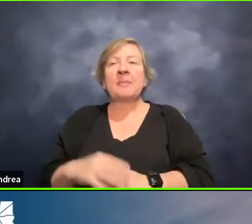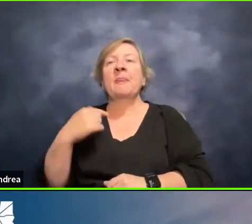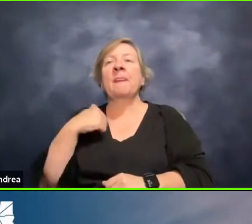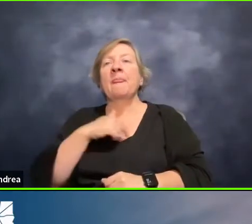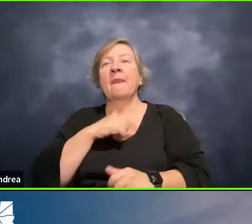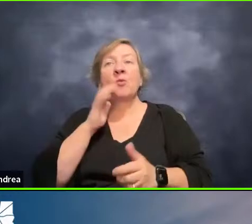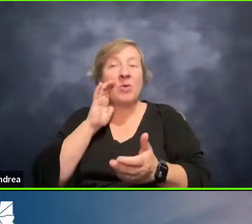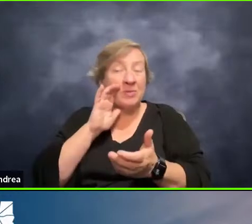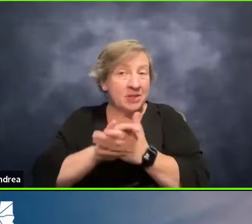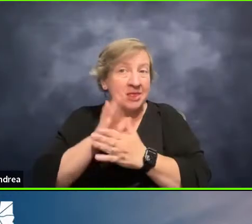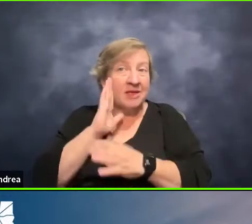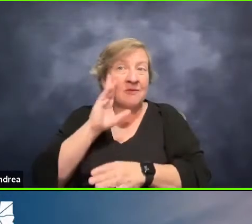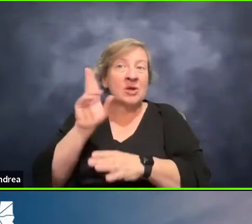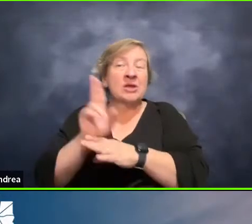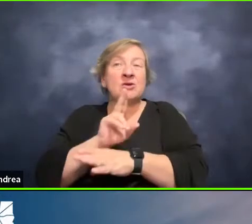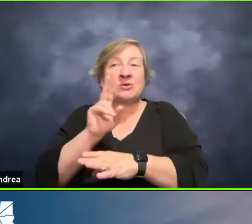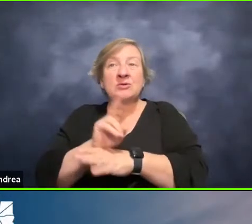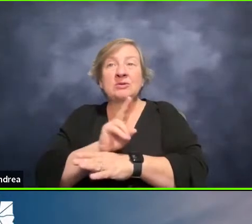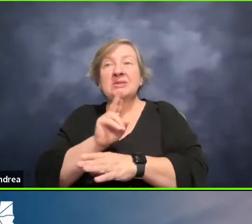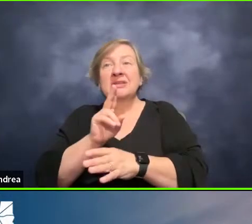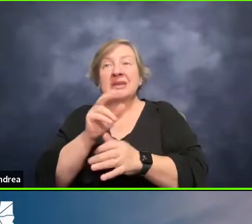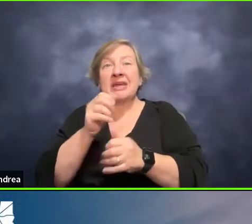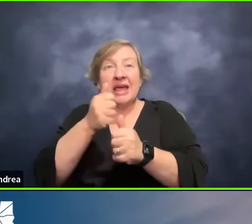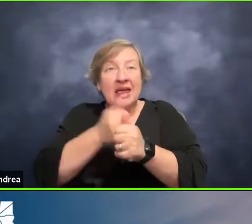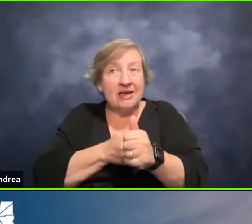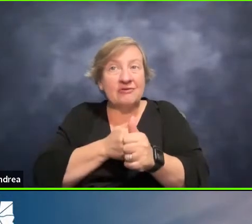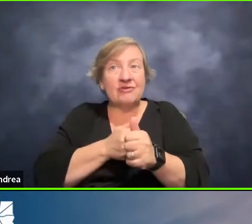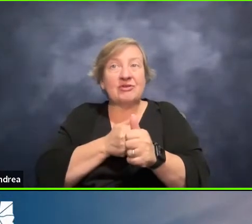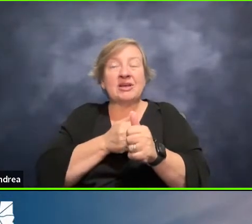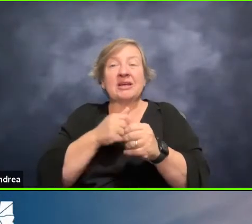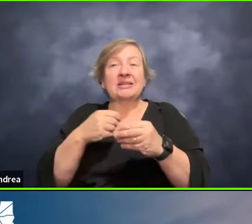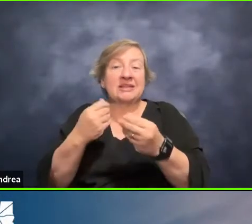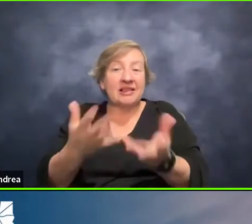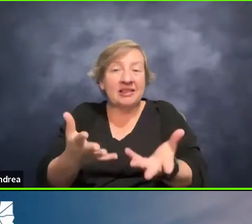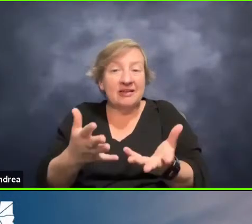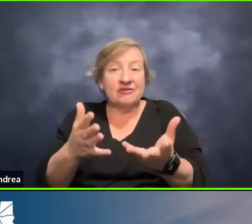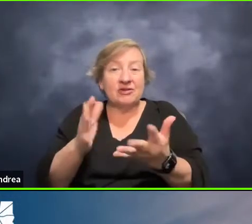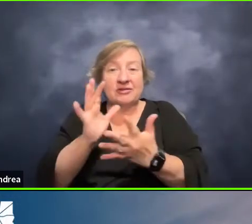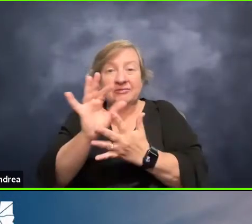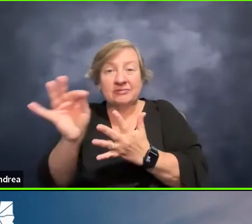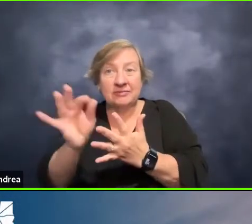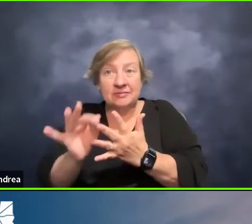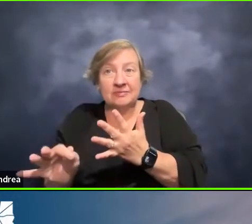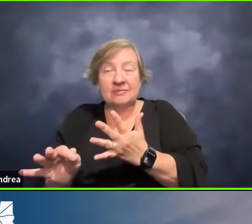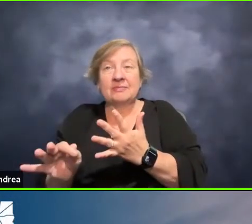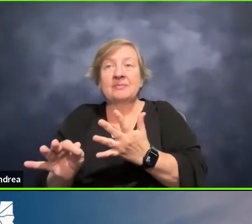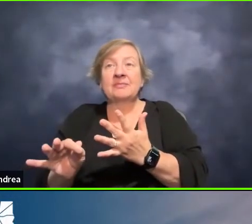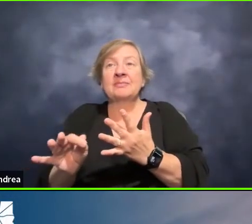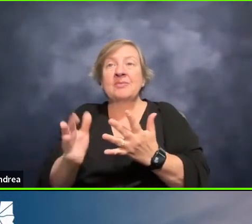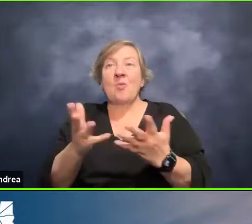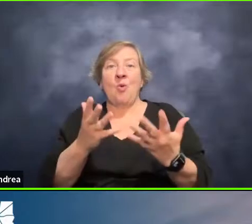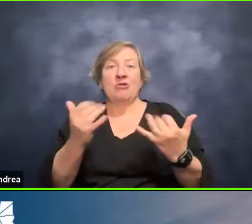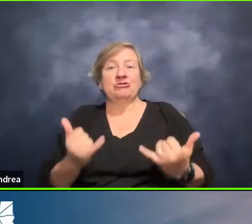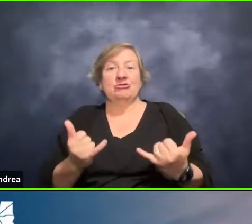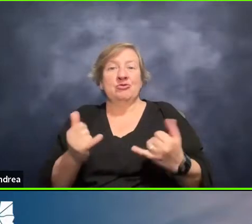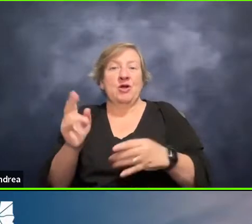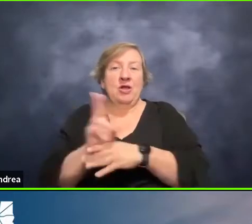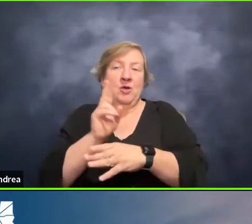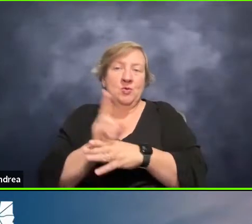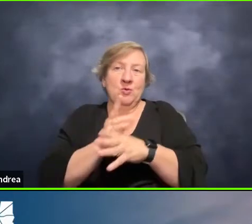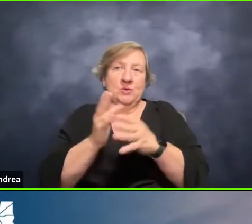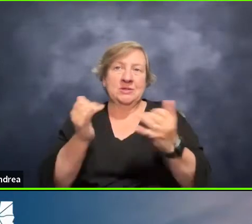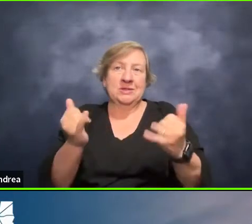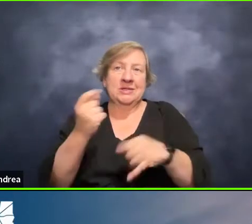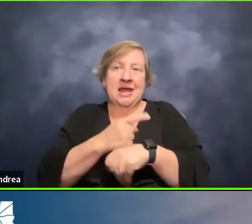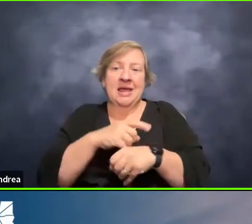that we will be using every delivery method that is currently in use today in